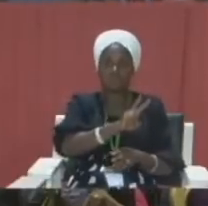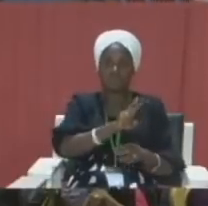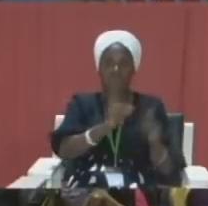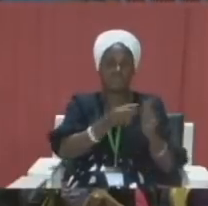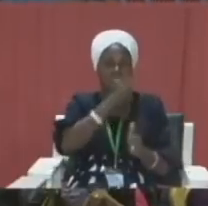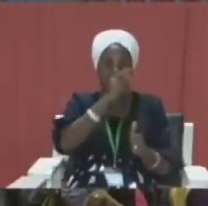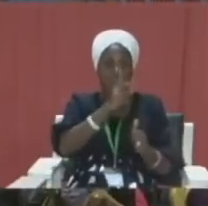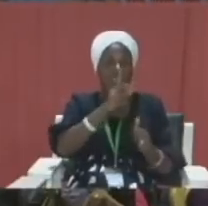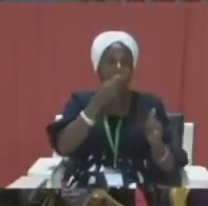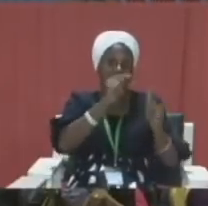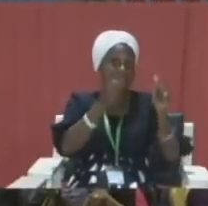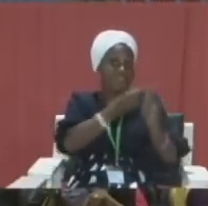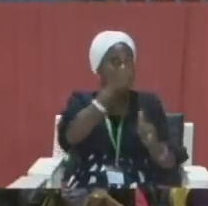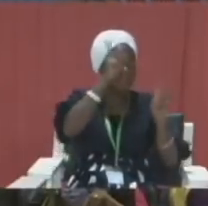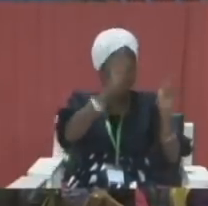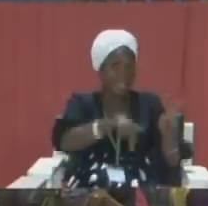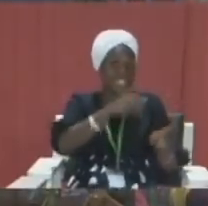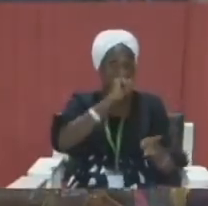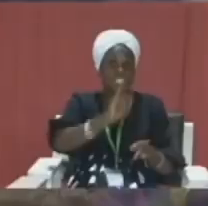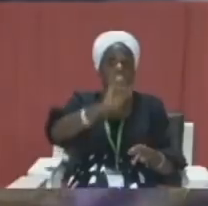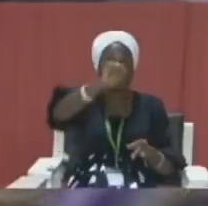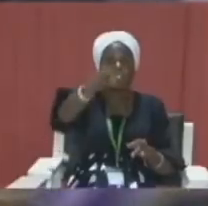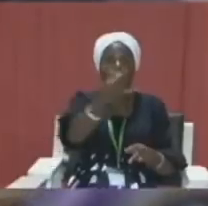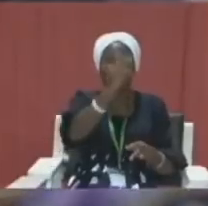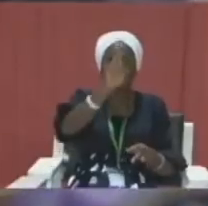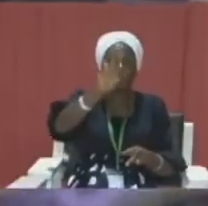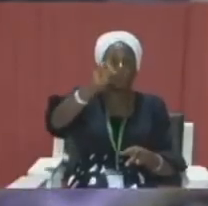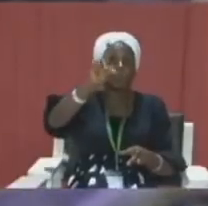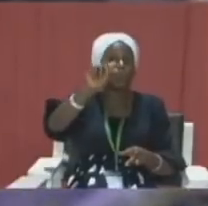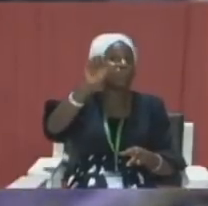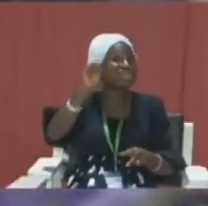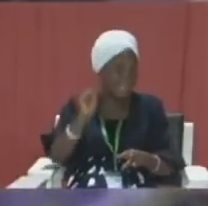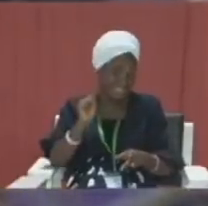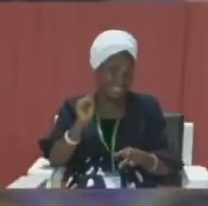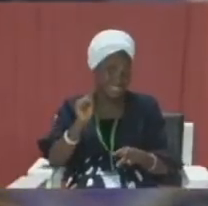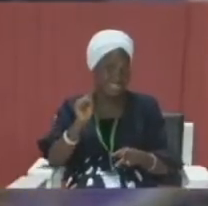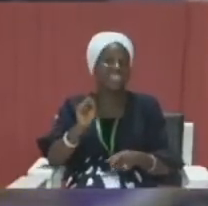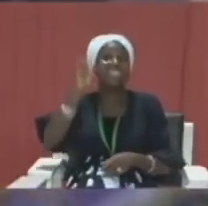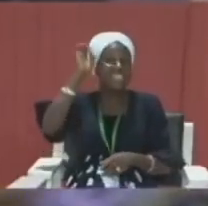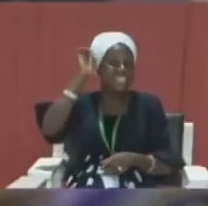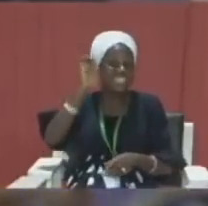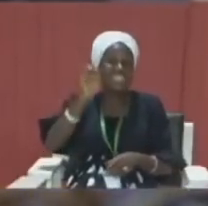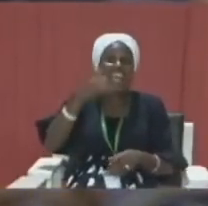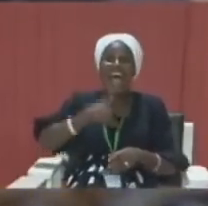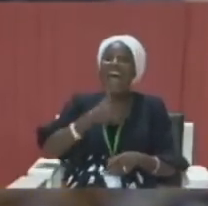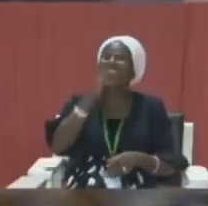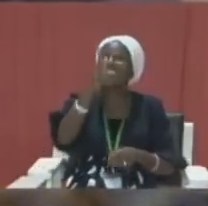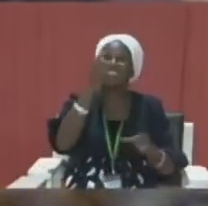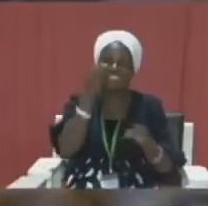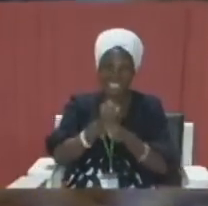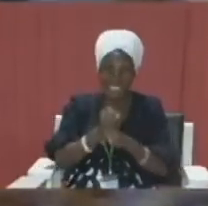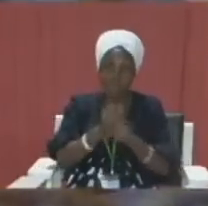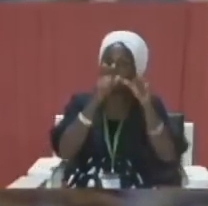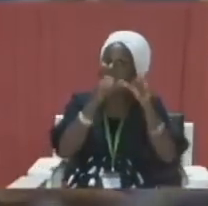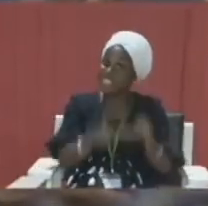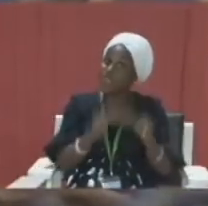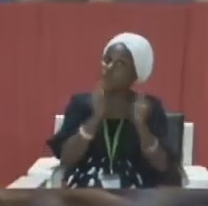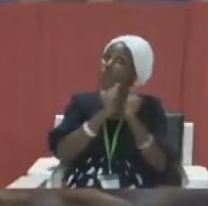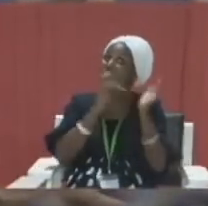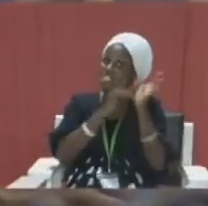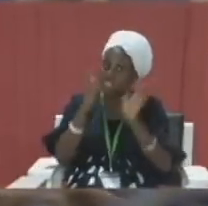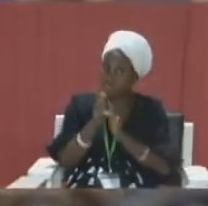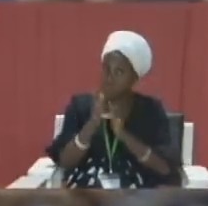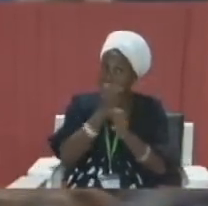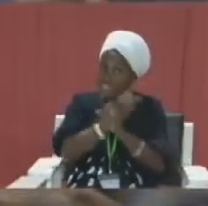is Judas. He had 3 years of staying with Jesus, the Savior. But he was